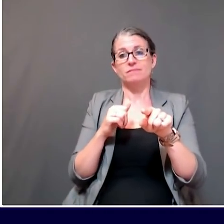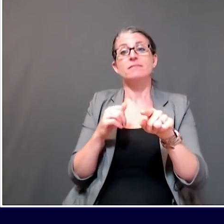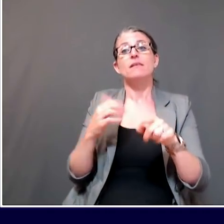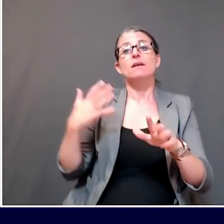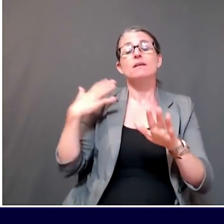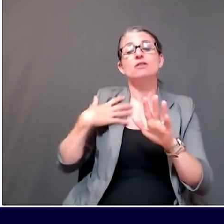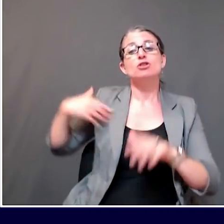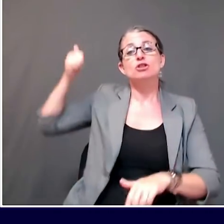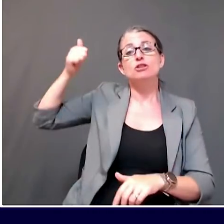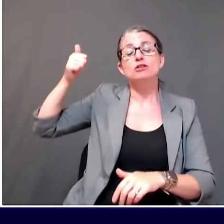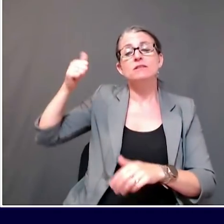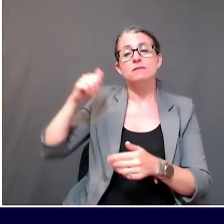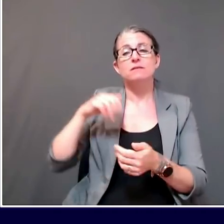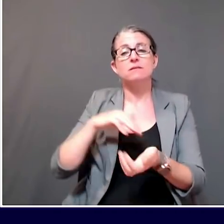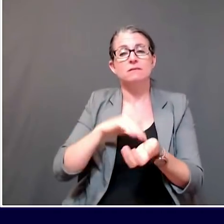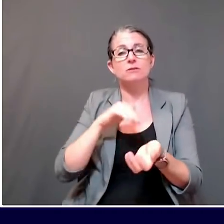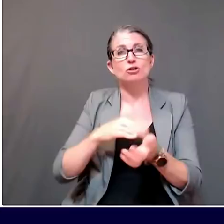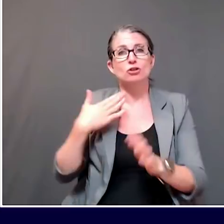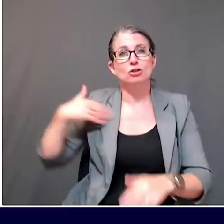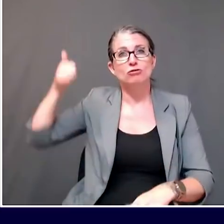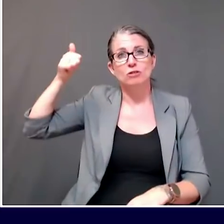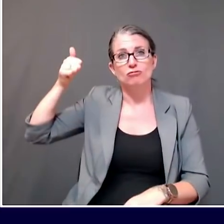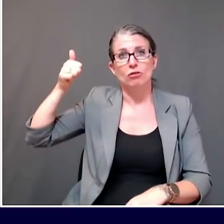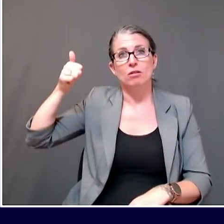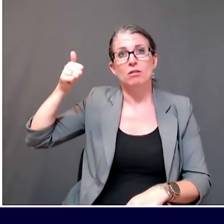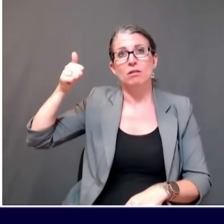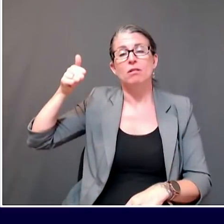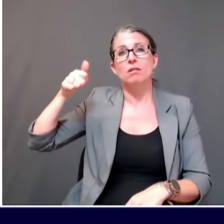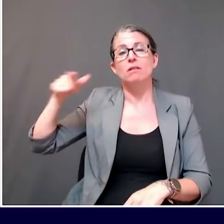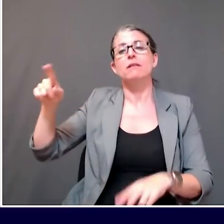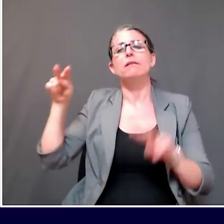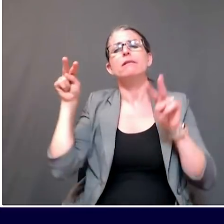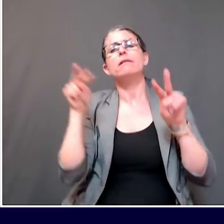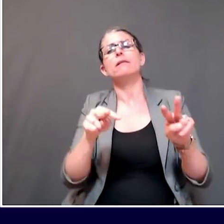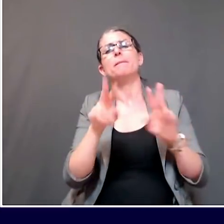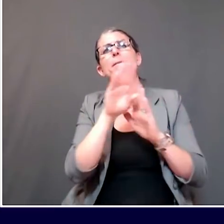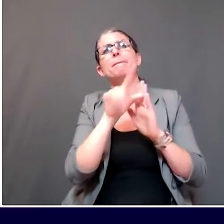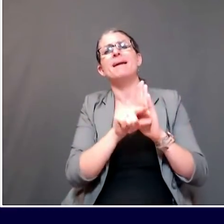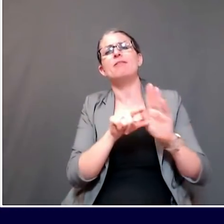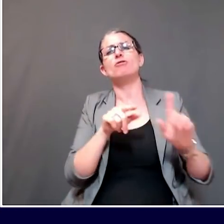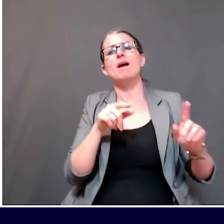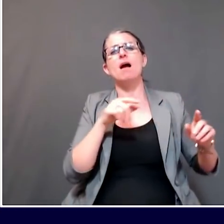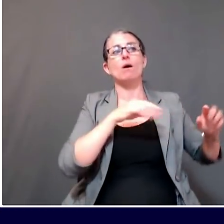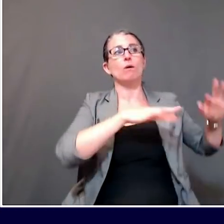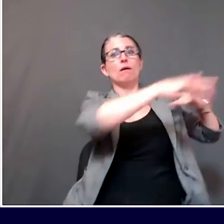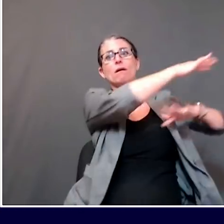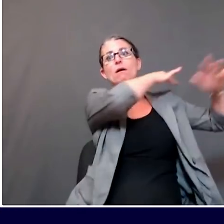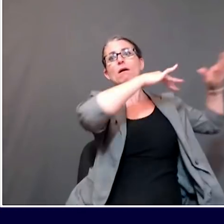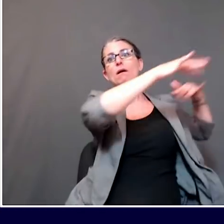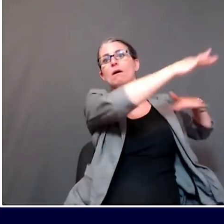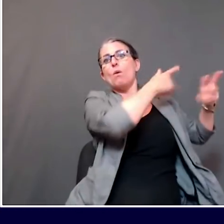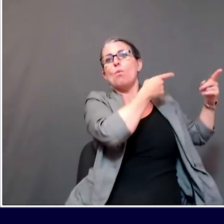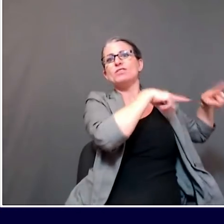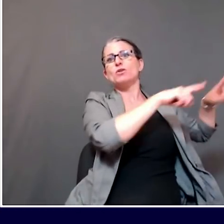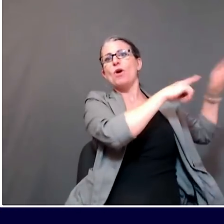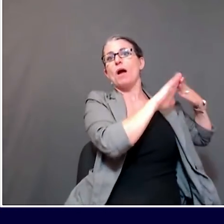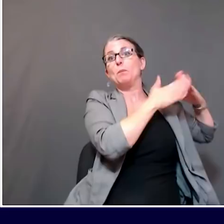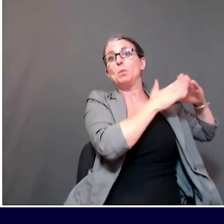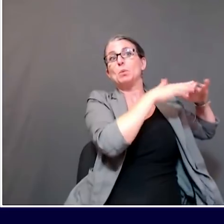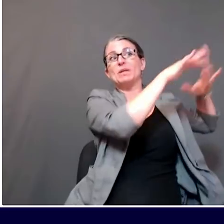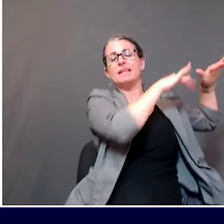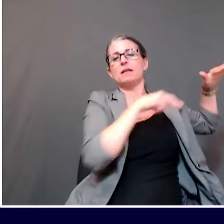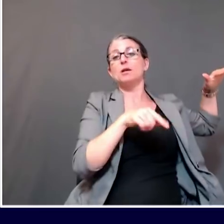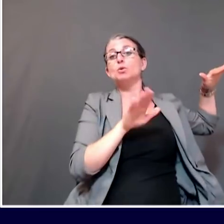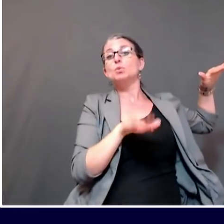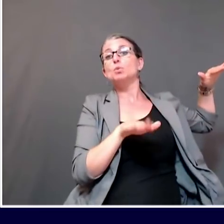to prevent COVID-19 from ever entering the school. As opposed to testing, let's work on the front end to keep the background rates in the